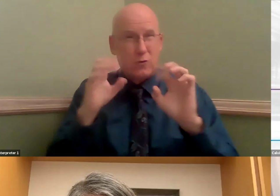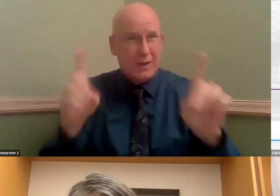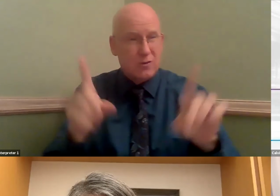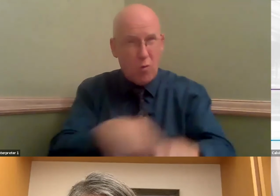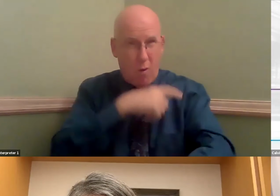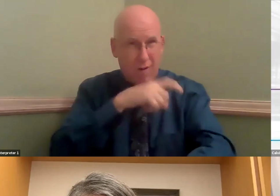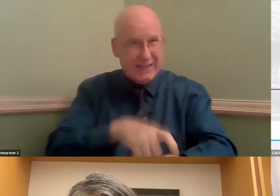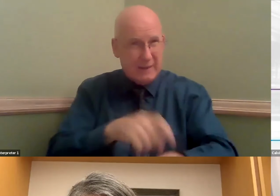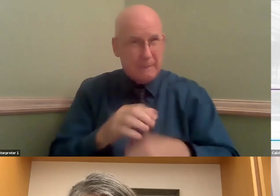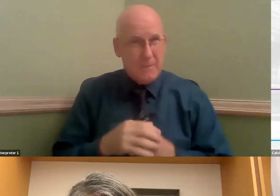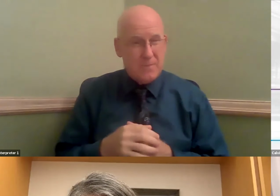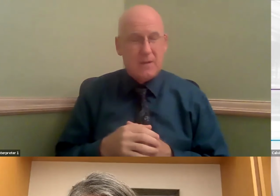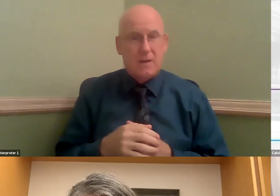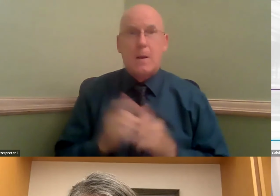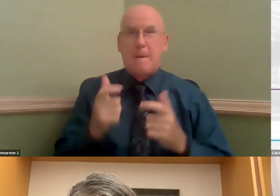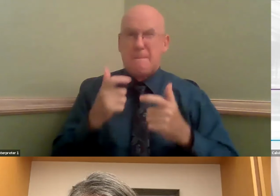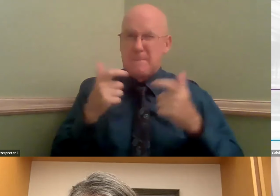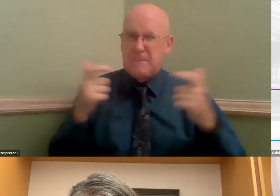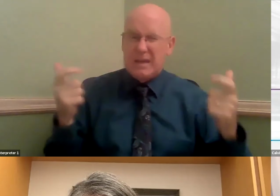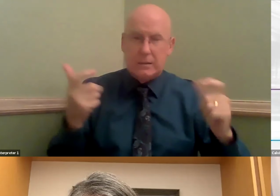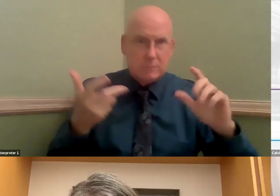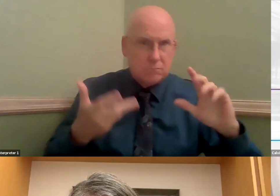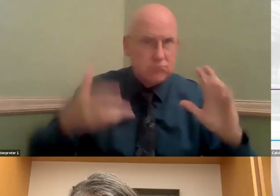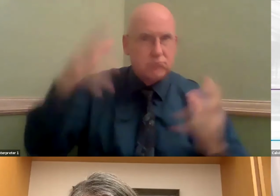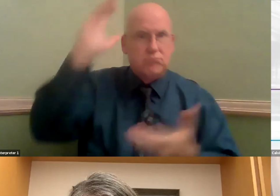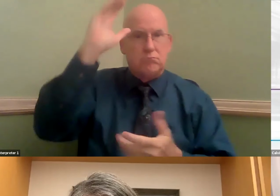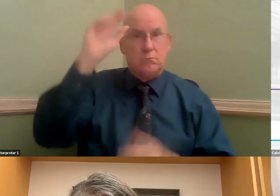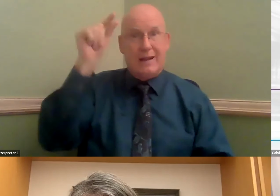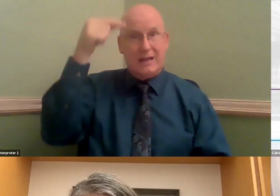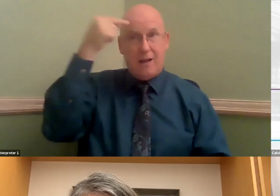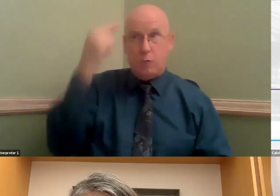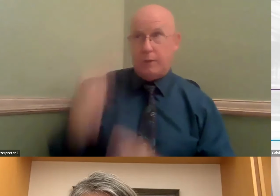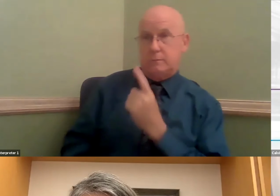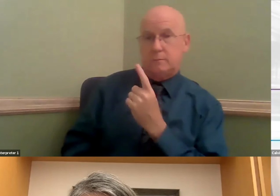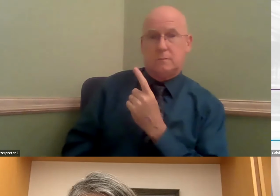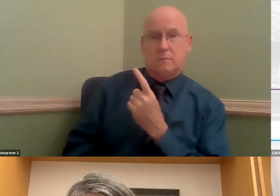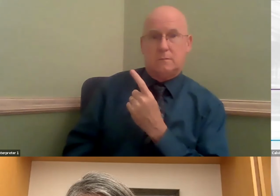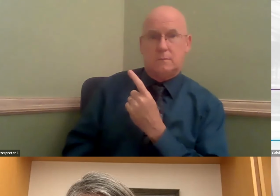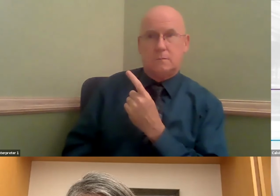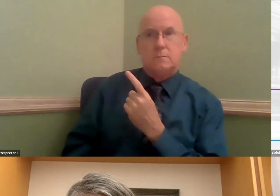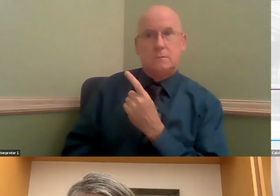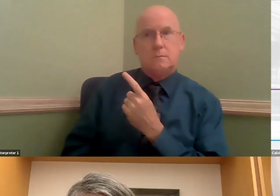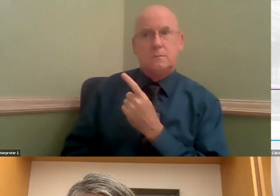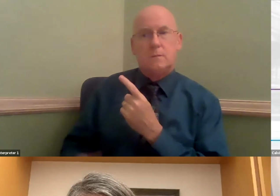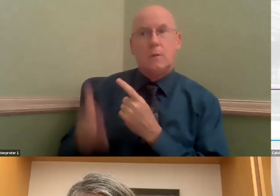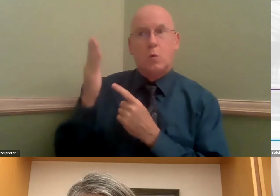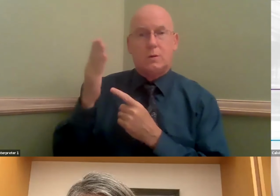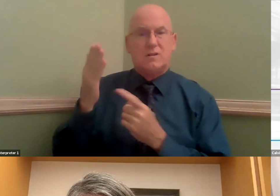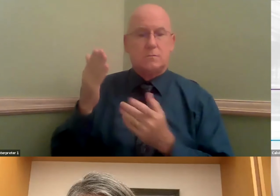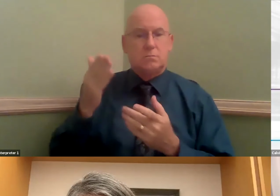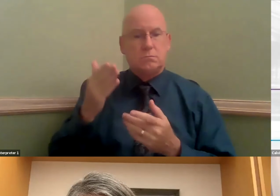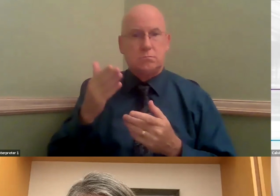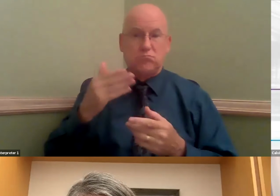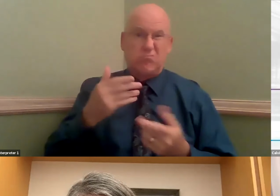time. It's been a huge disruptor, and government was the one that was pulling the levers here. And I